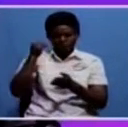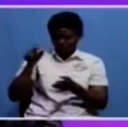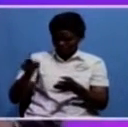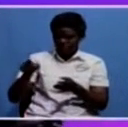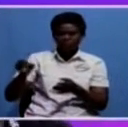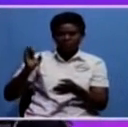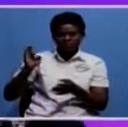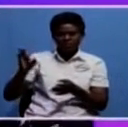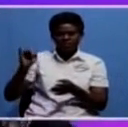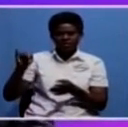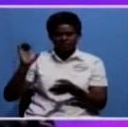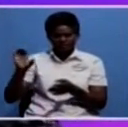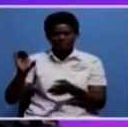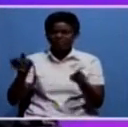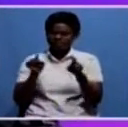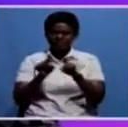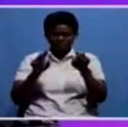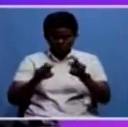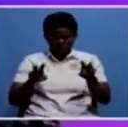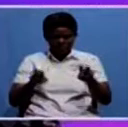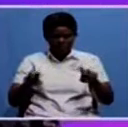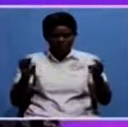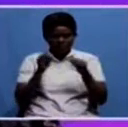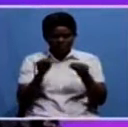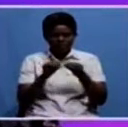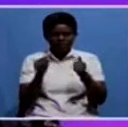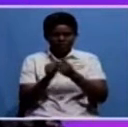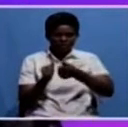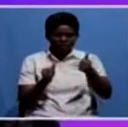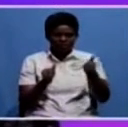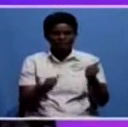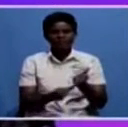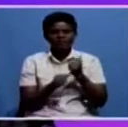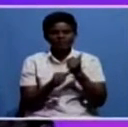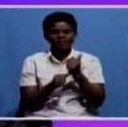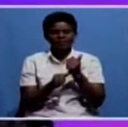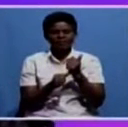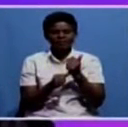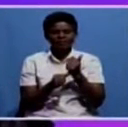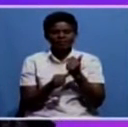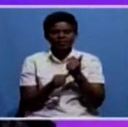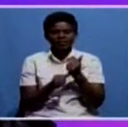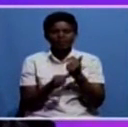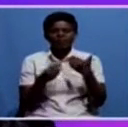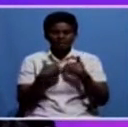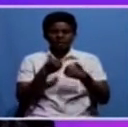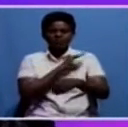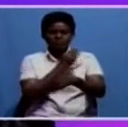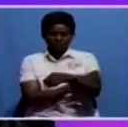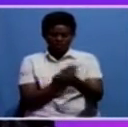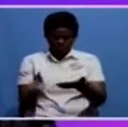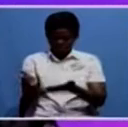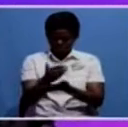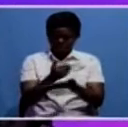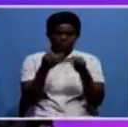intelligence and it has to be verified further by other agencies. They're on firm ground in the sense that they have a mandate to collect